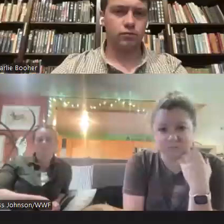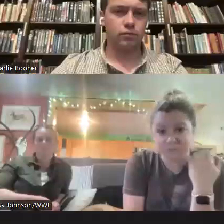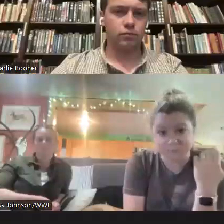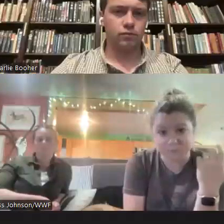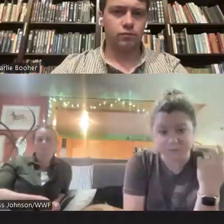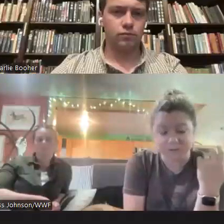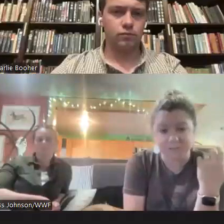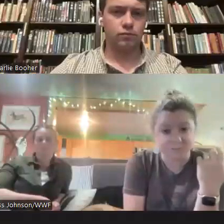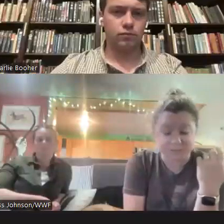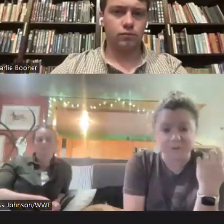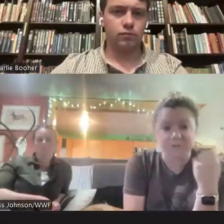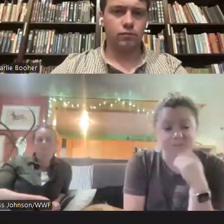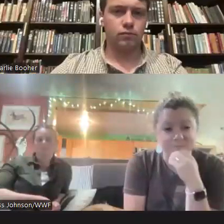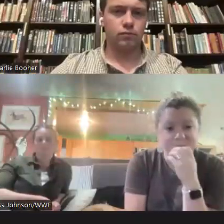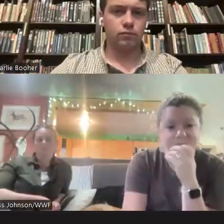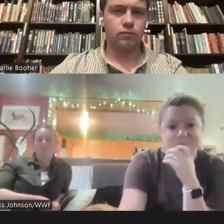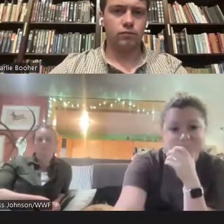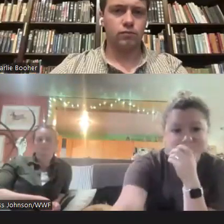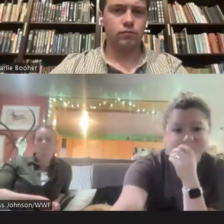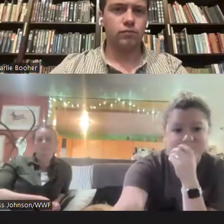and your commission members are your neighbors.